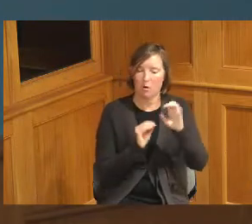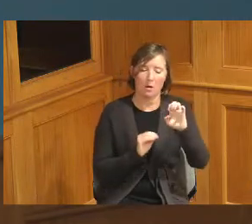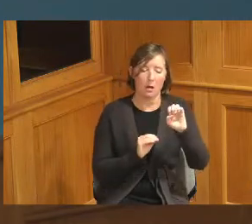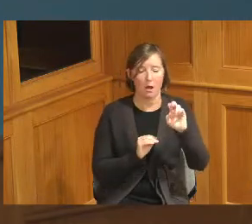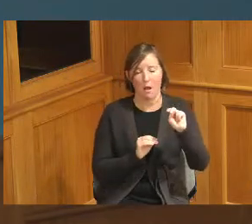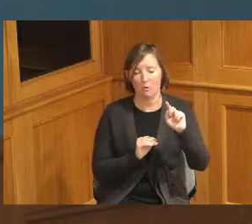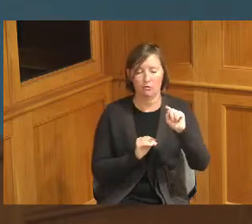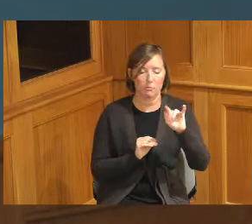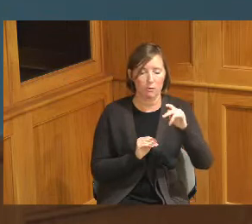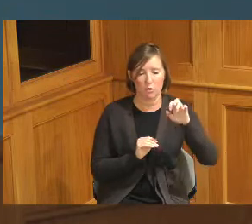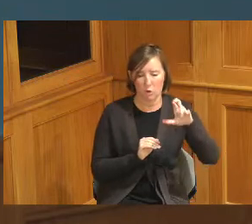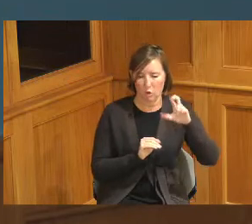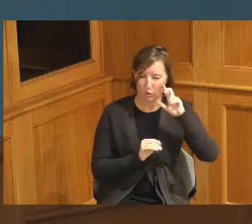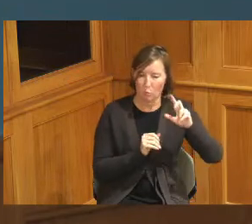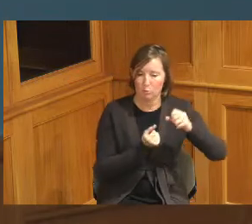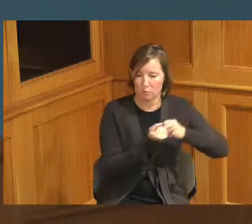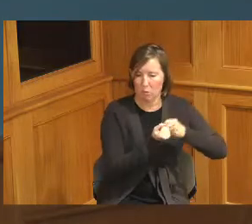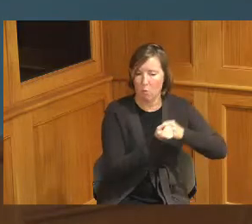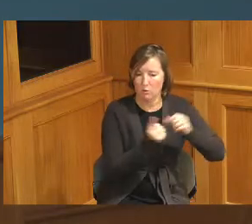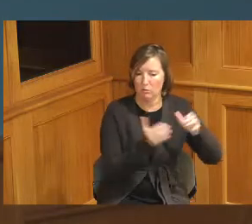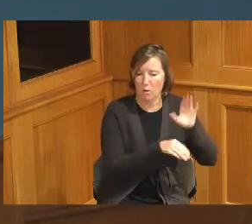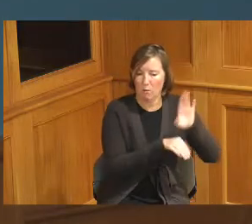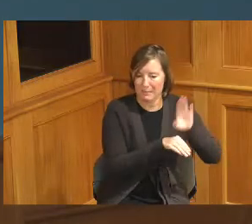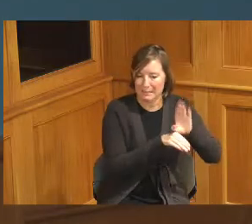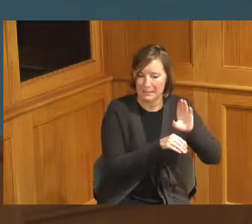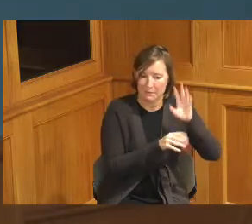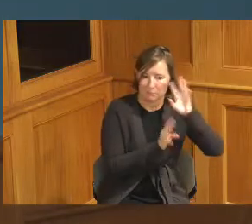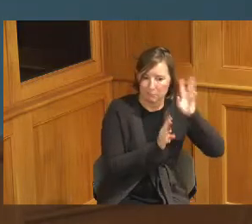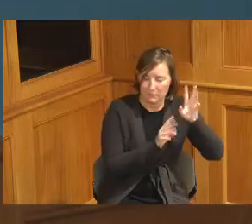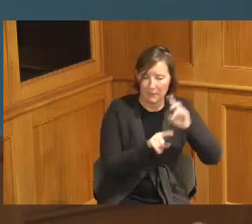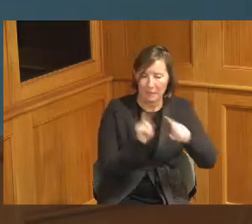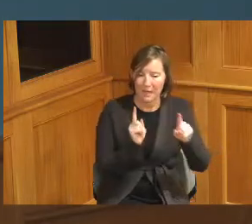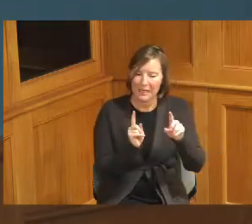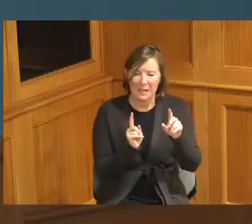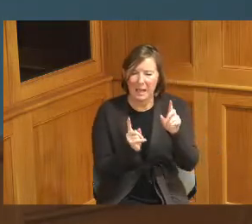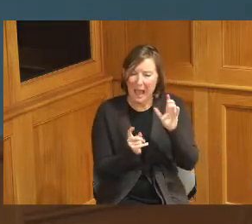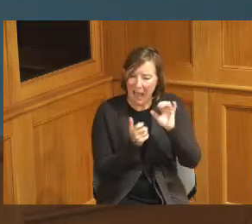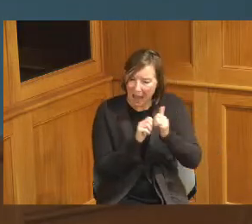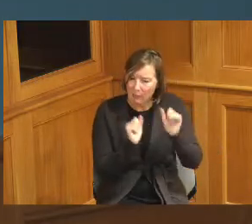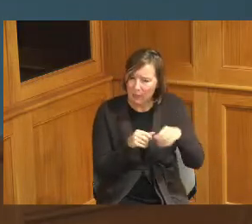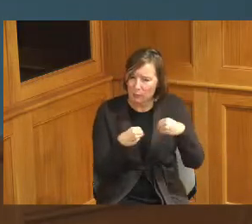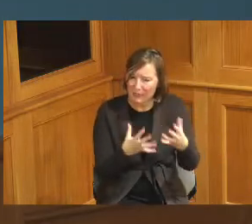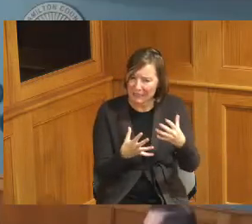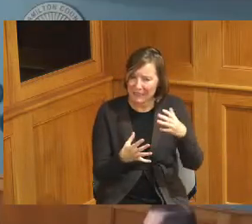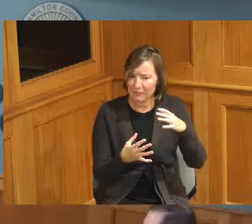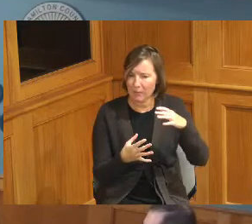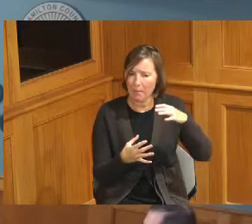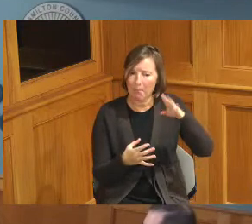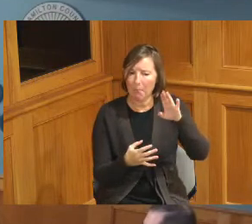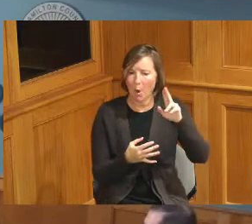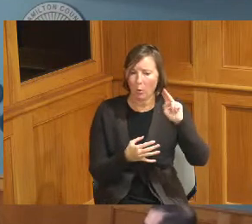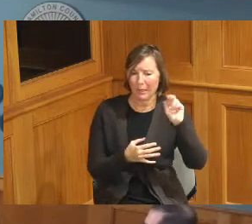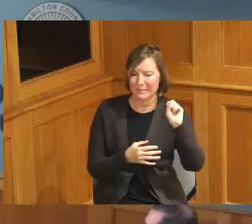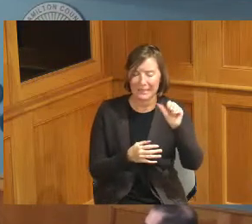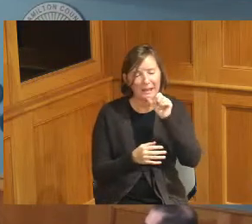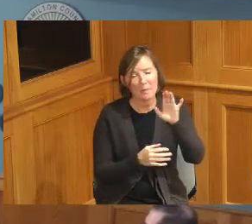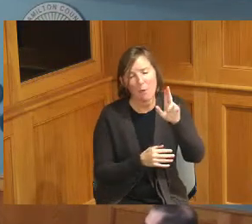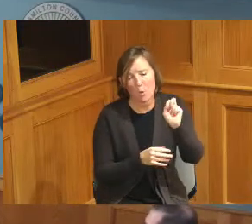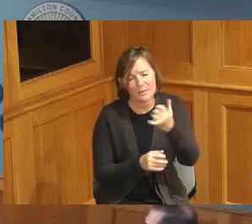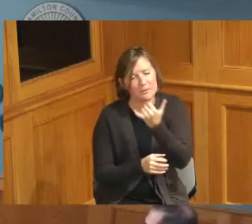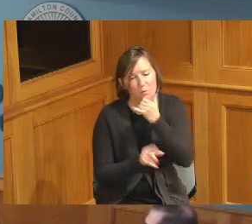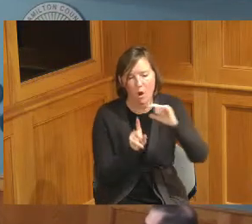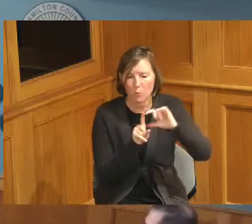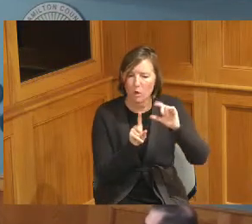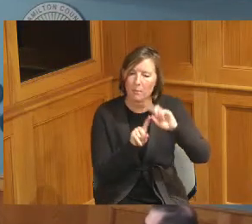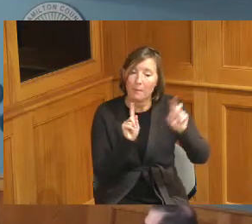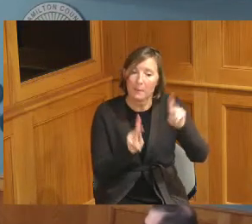some kind of, I don't know if the right word is bonus, or what do you call it? You call it something else. There could be, I think, a couple of different models on this, but